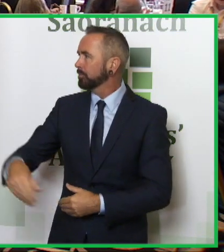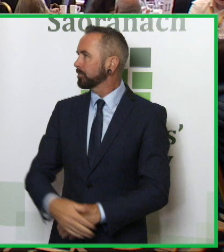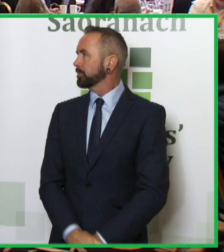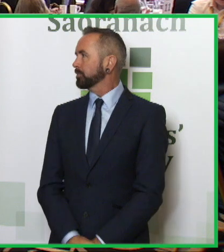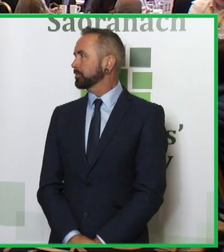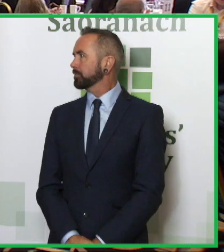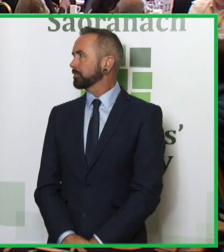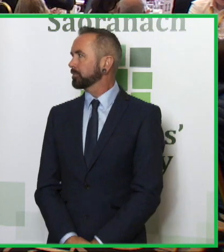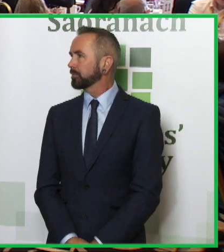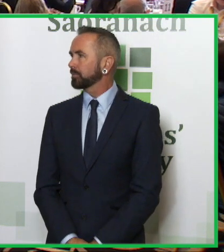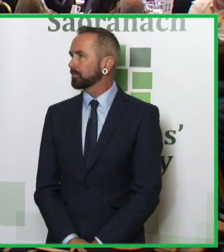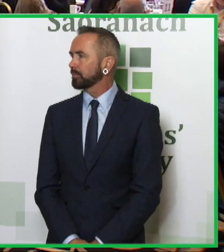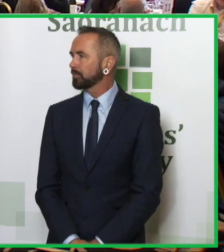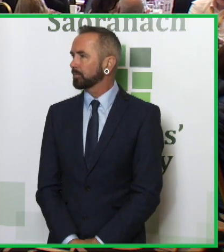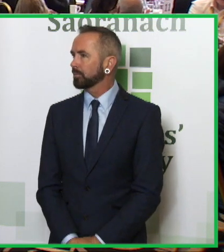Oh.